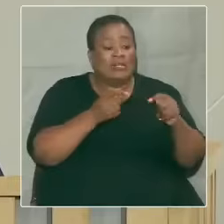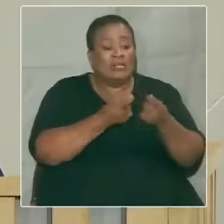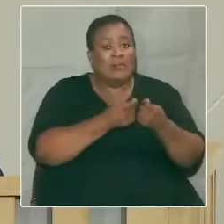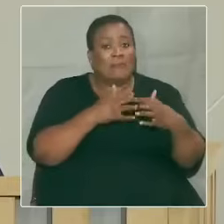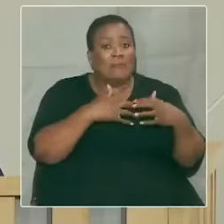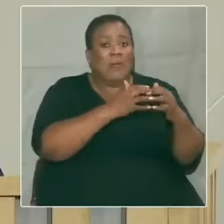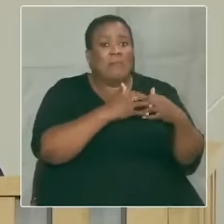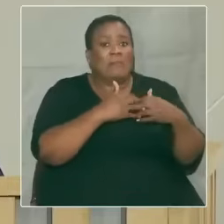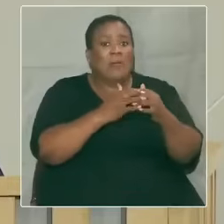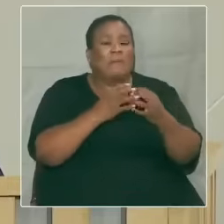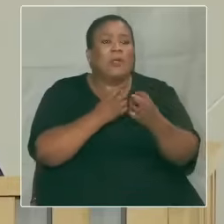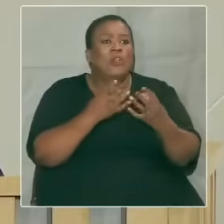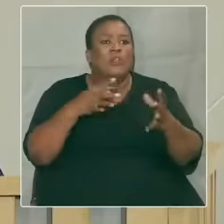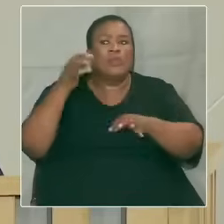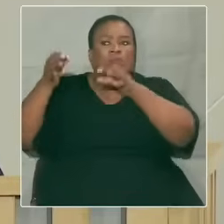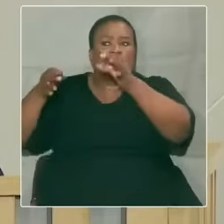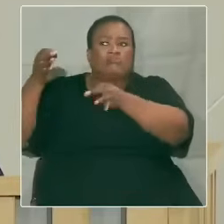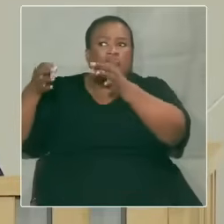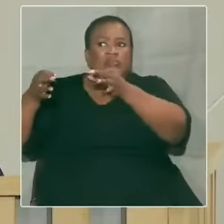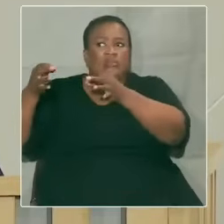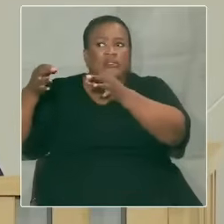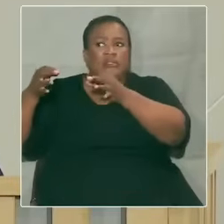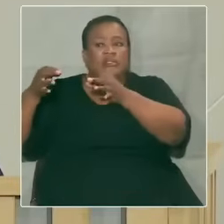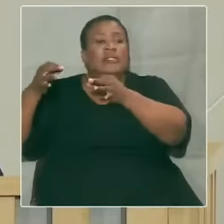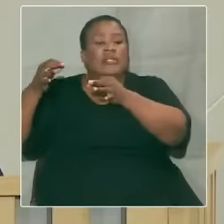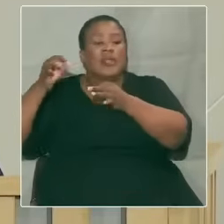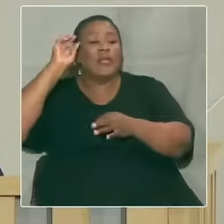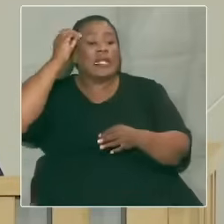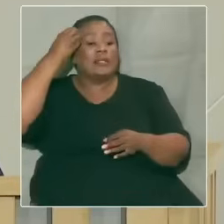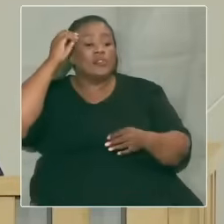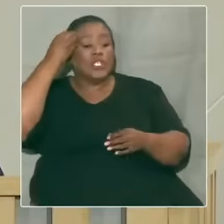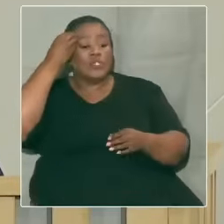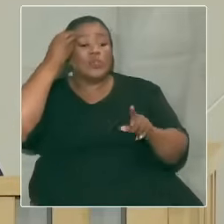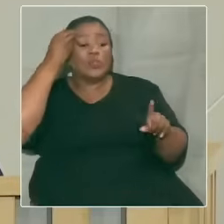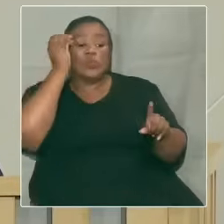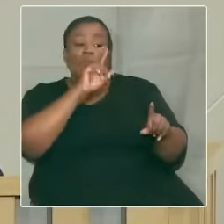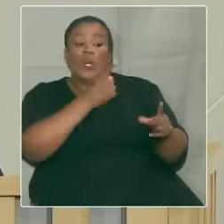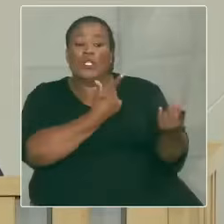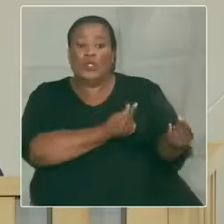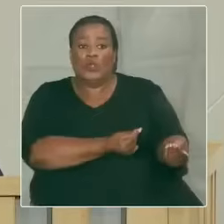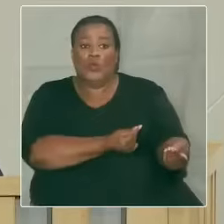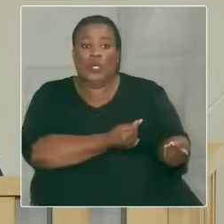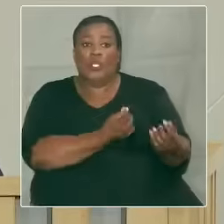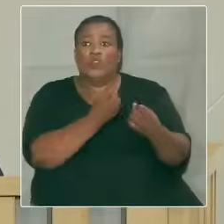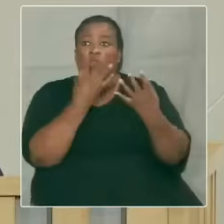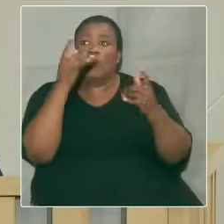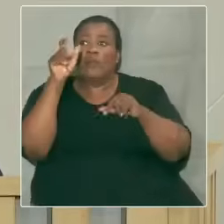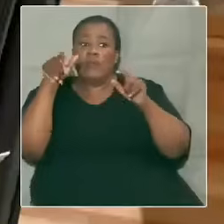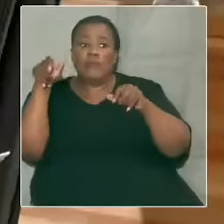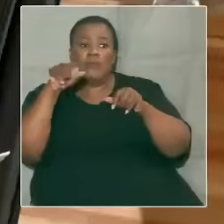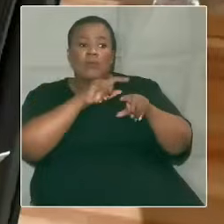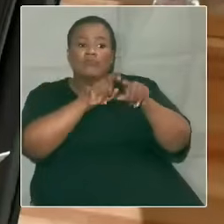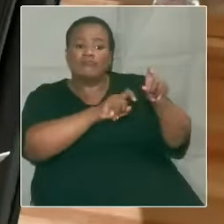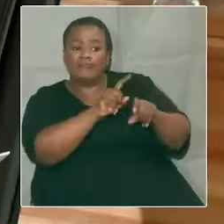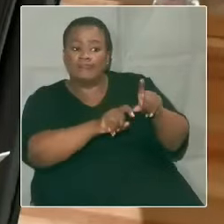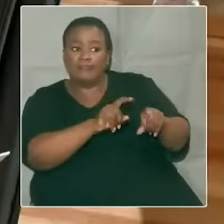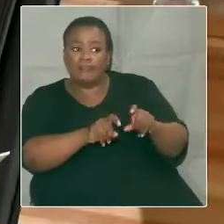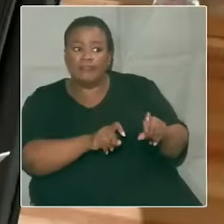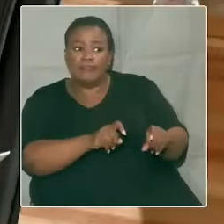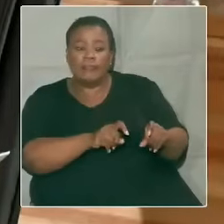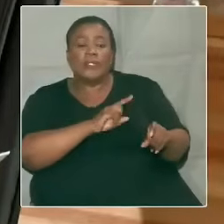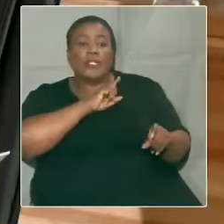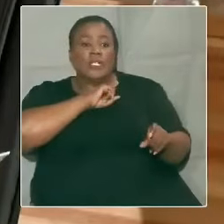a lot of politicians had interest in what they are doing, and a lot of inquiries were being made. Hence, we had to